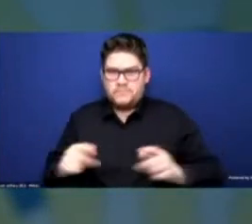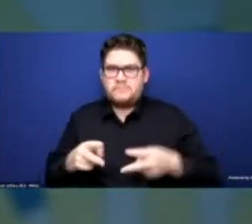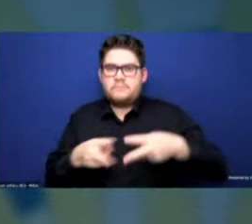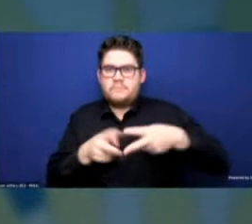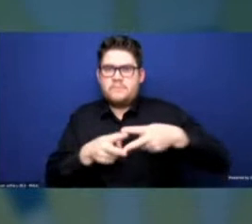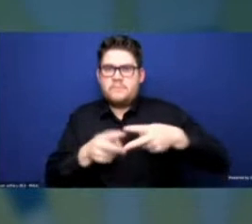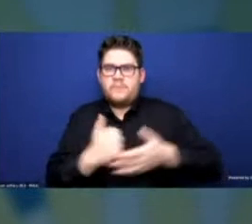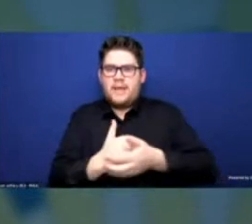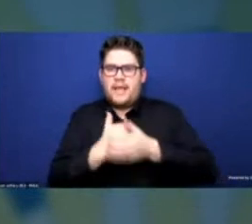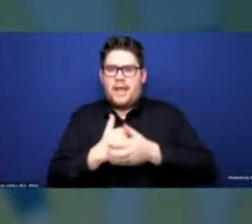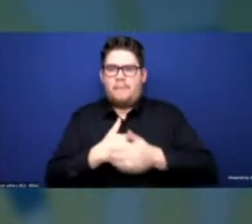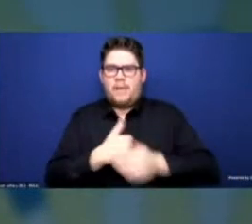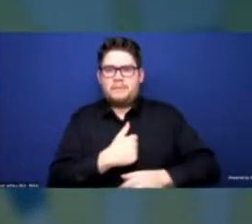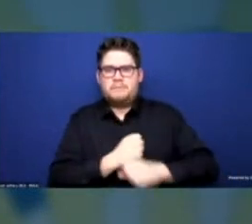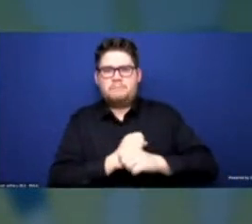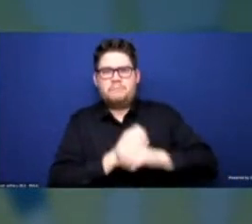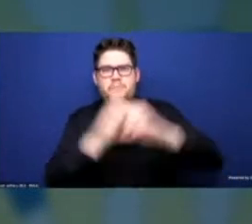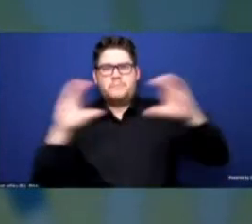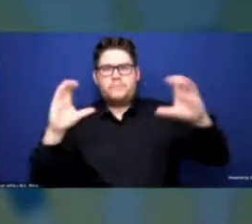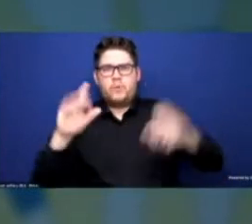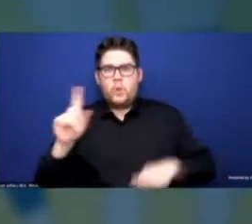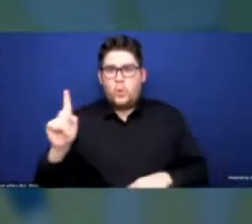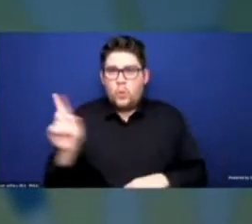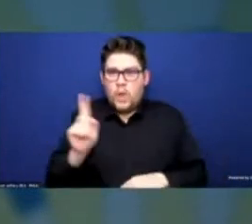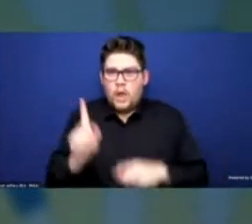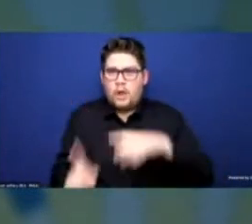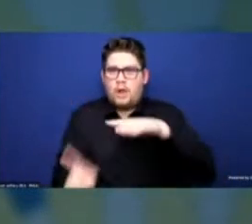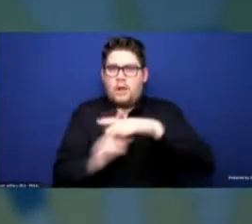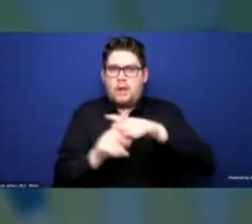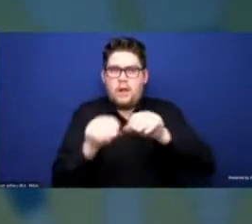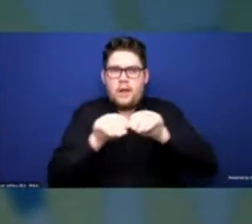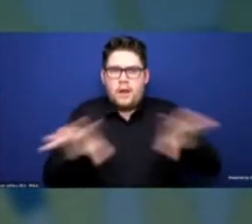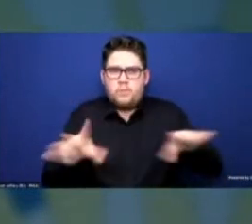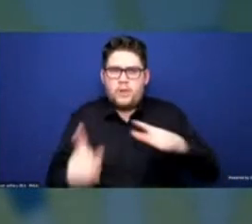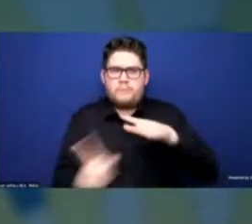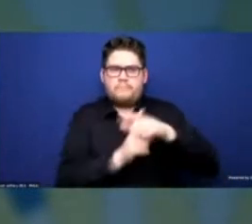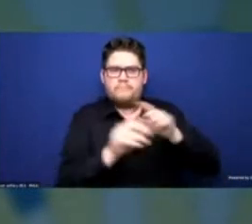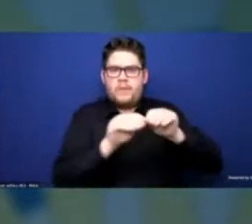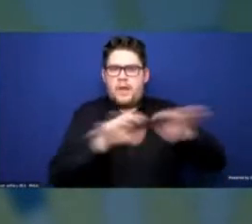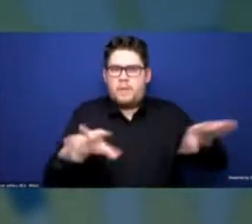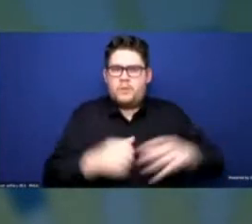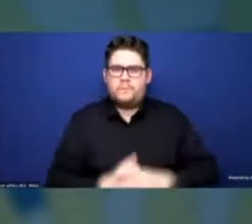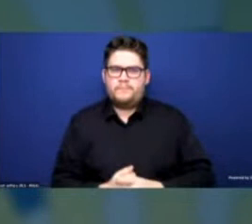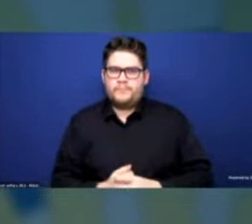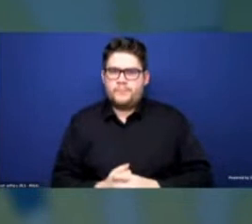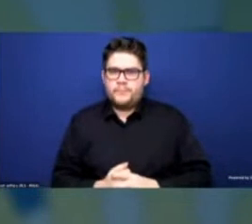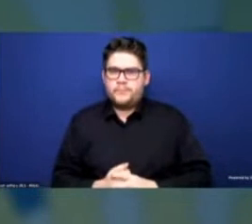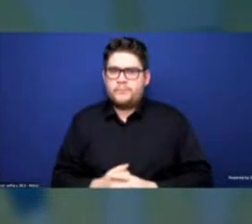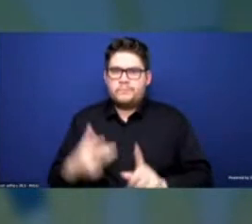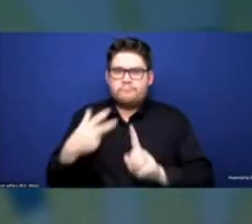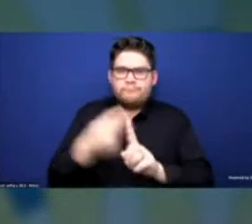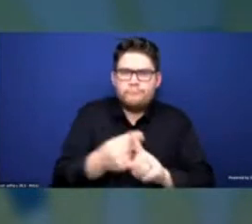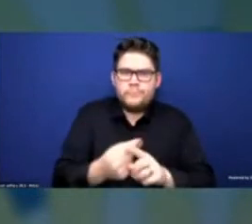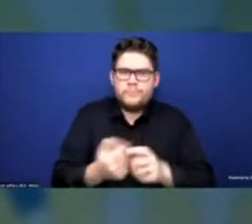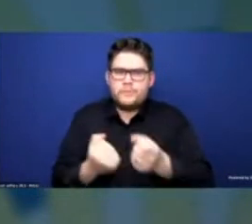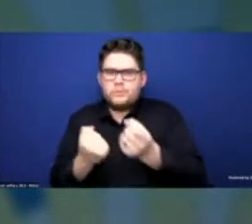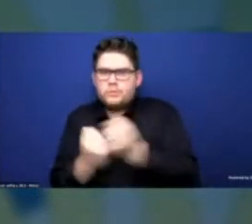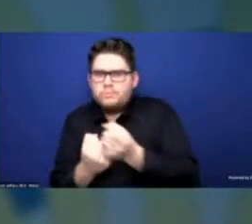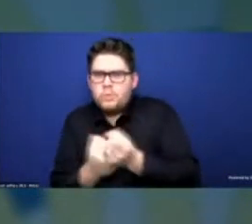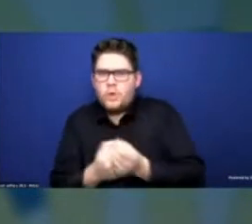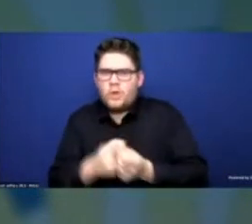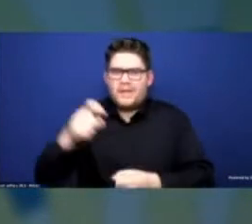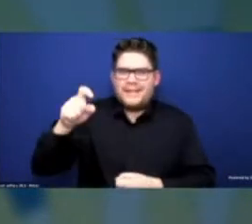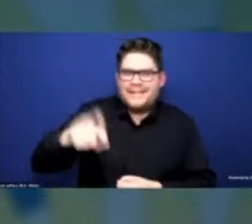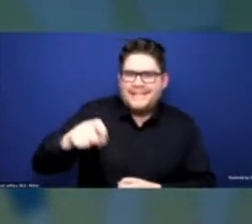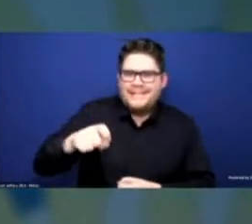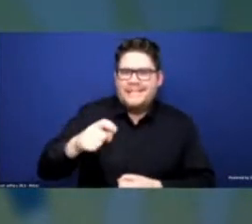outbreak response programs. That's includes things like rapid testing, having increased testing available